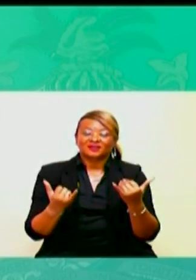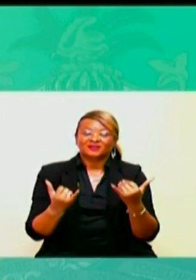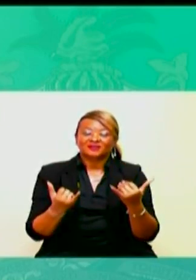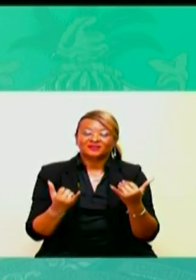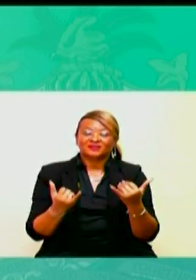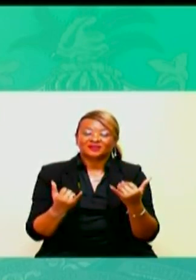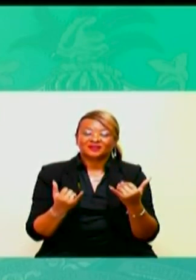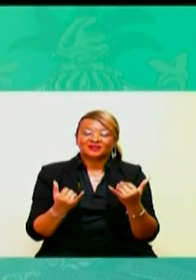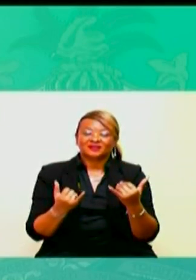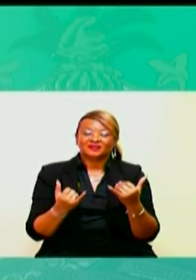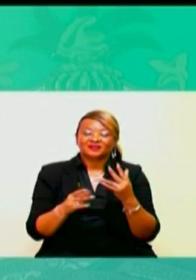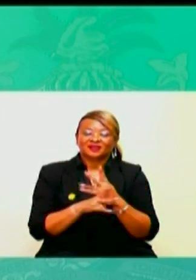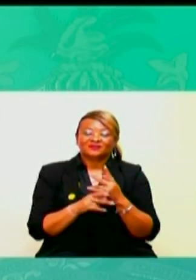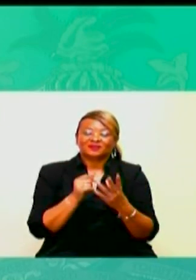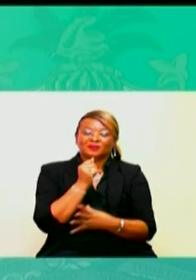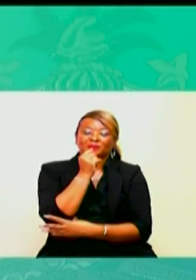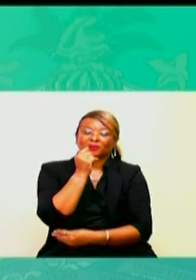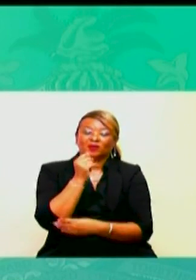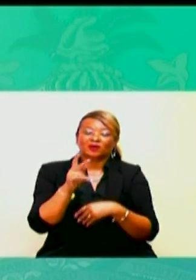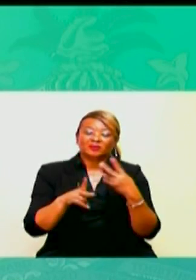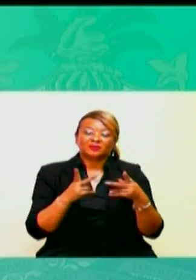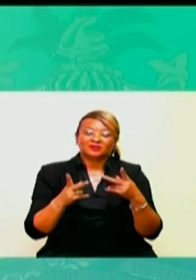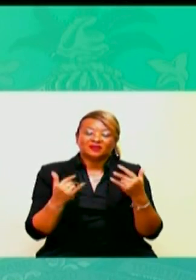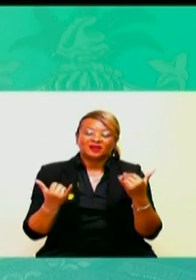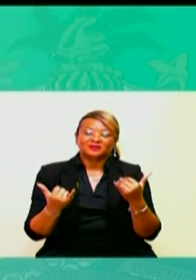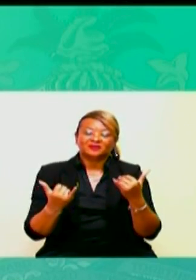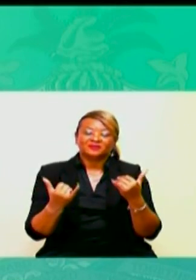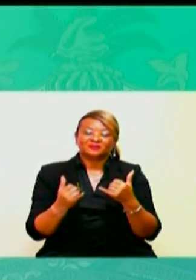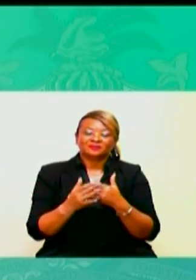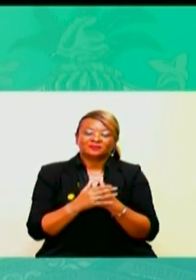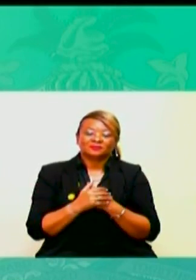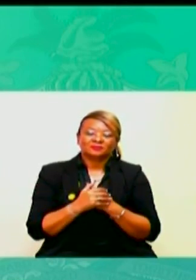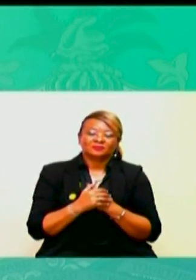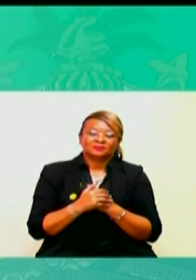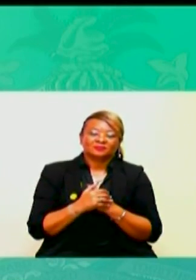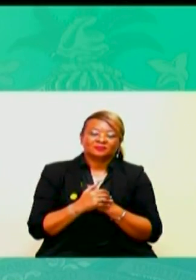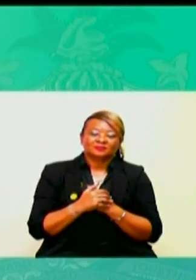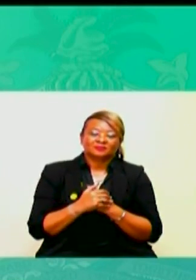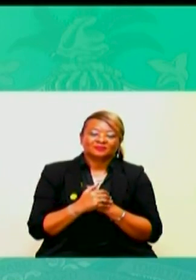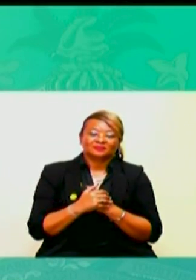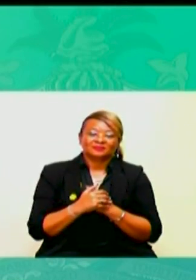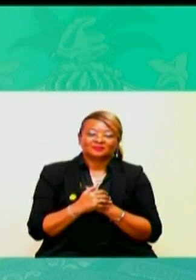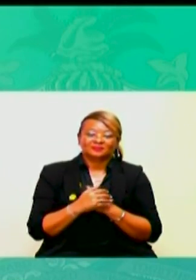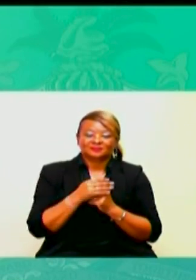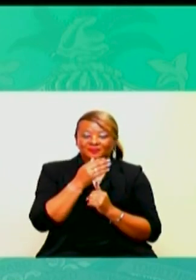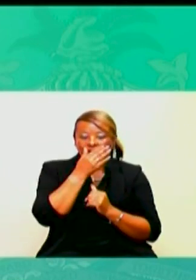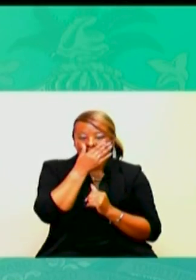so much. Toe Jam. Jam love toe.